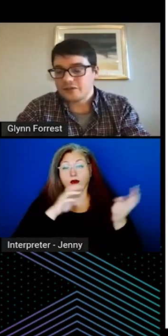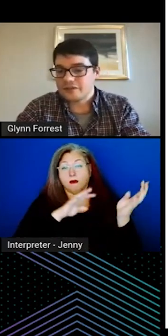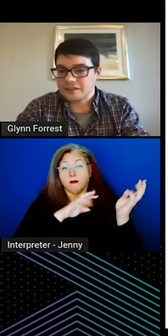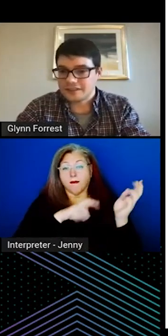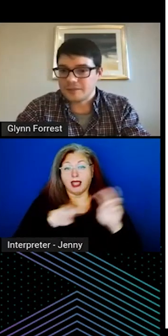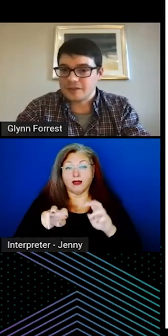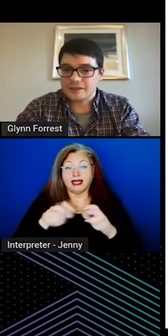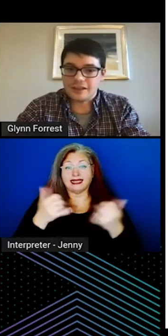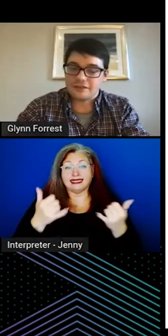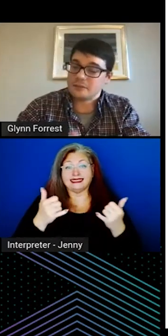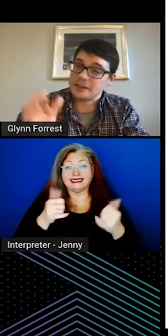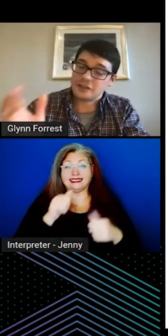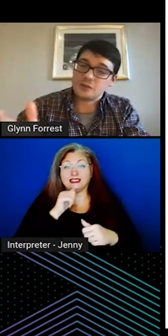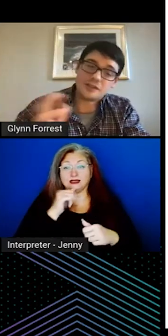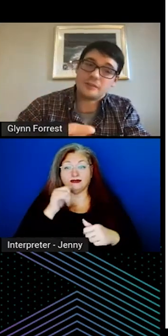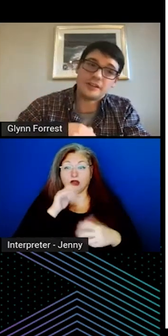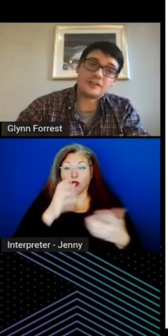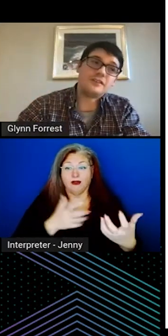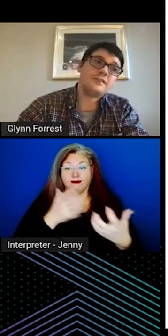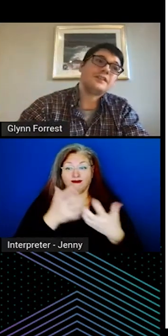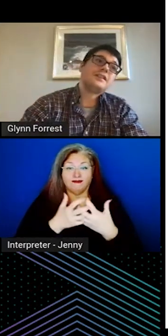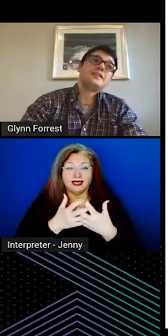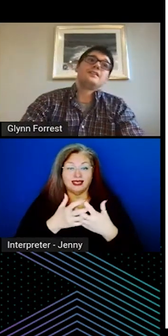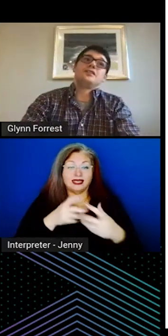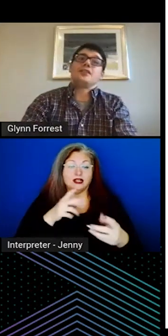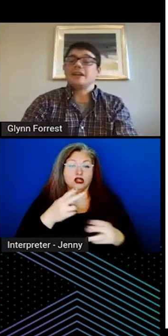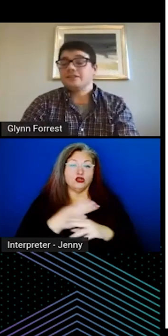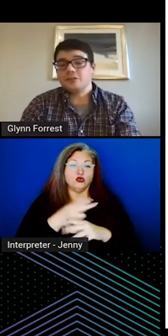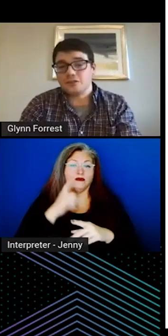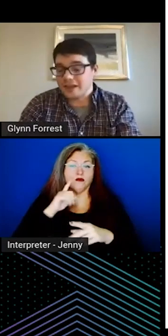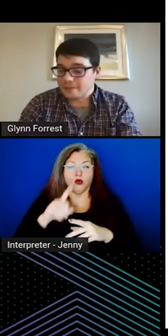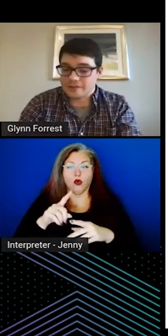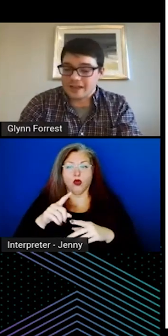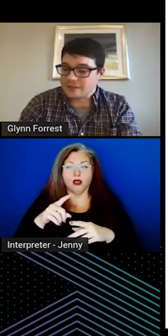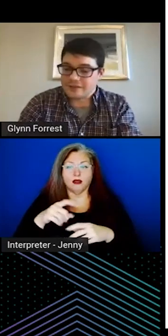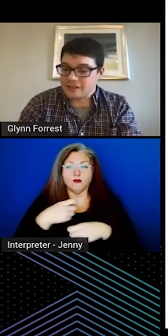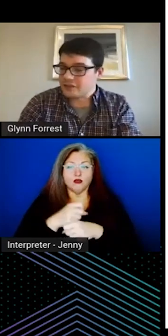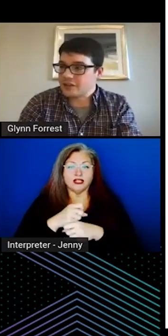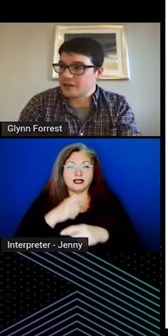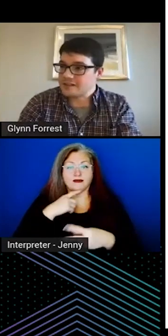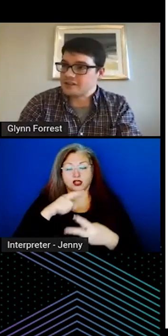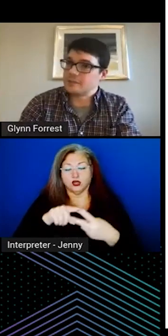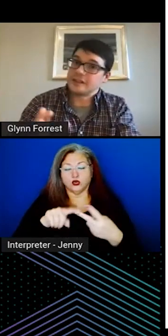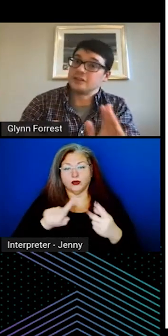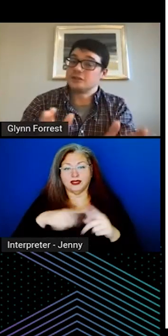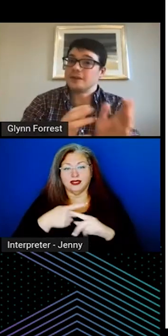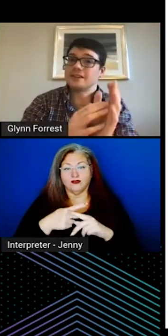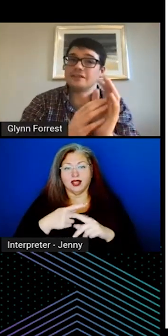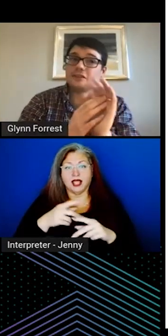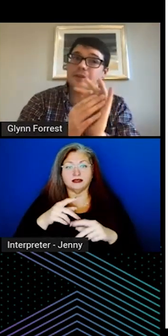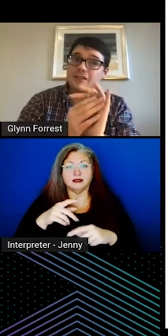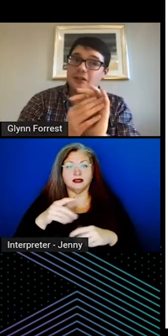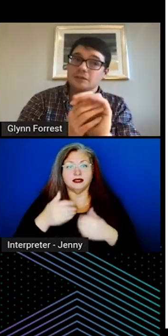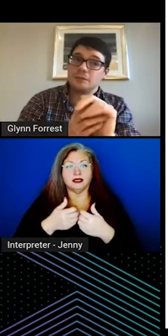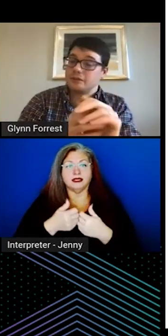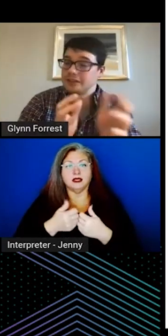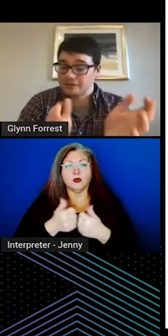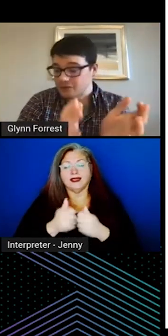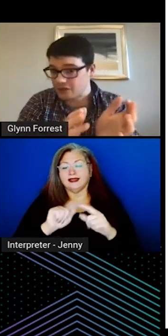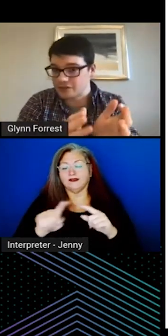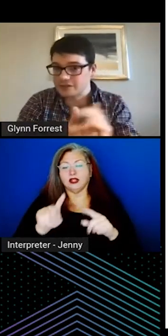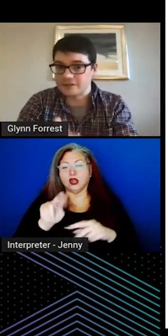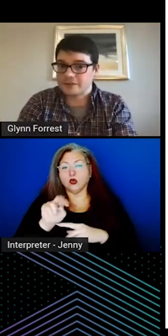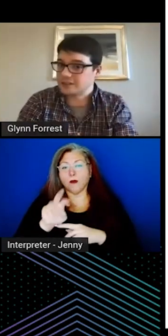that don't fit a schema if they're being used in production. So you have two separate types of S3 creds that are being used by different Nomad jobs, but they're in